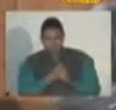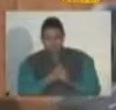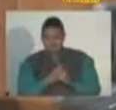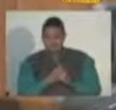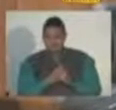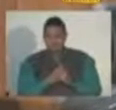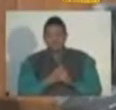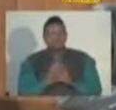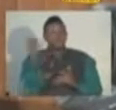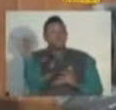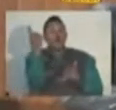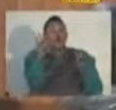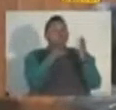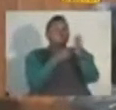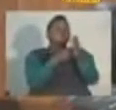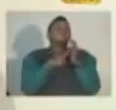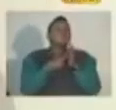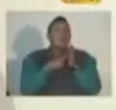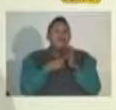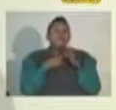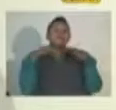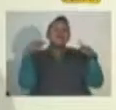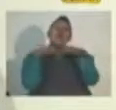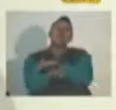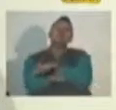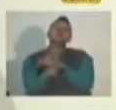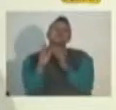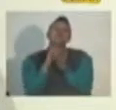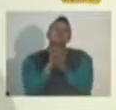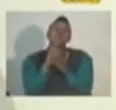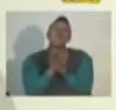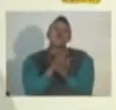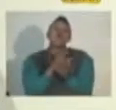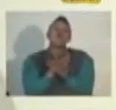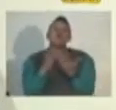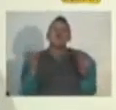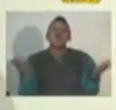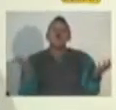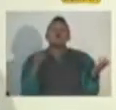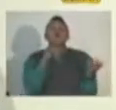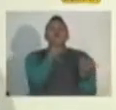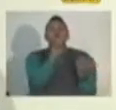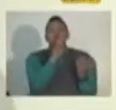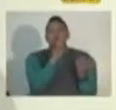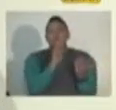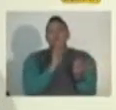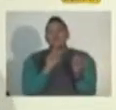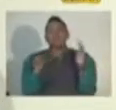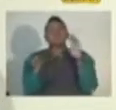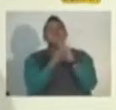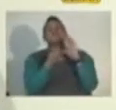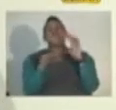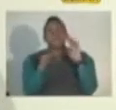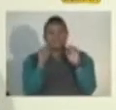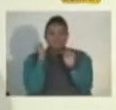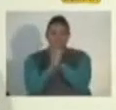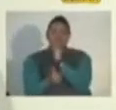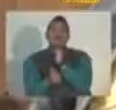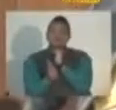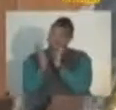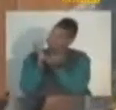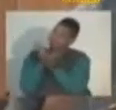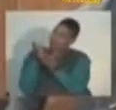only requirement for entry into the school is that you meet the grade. Here,